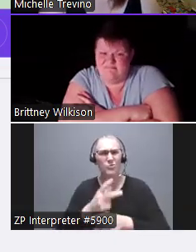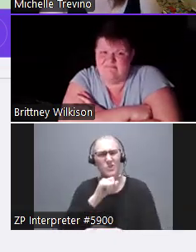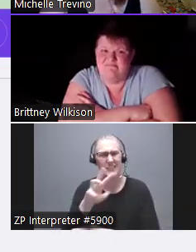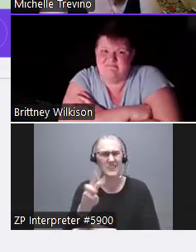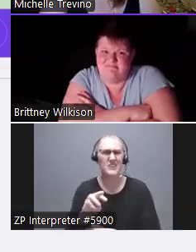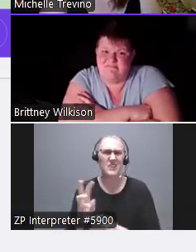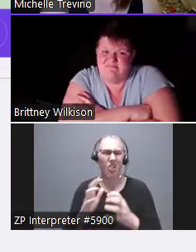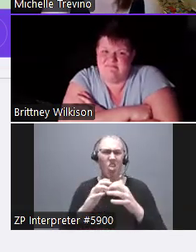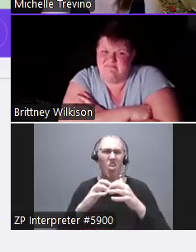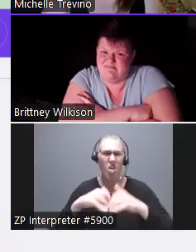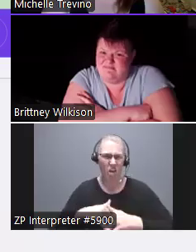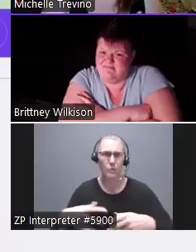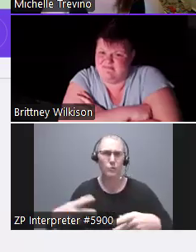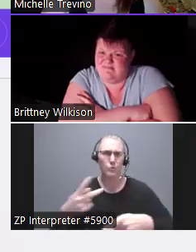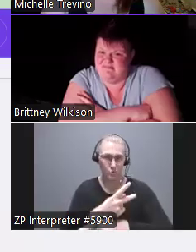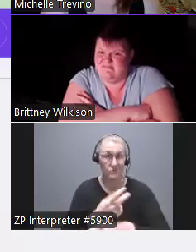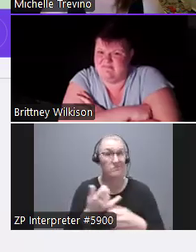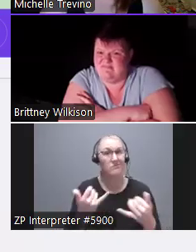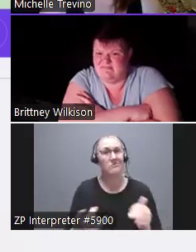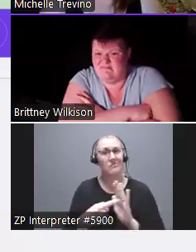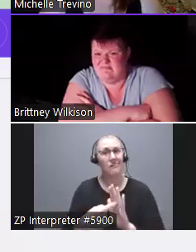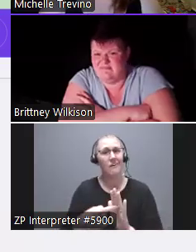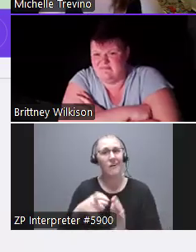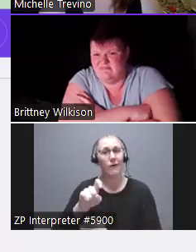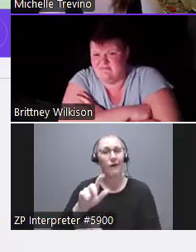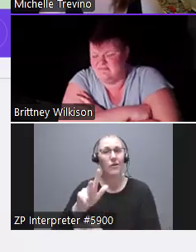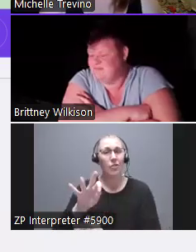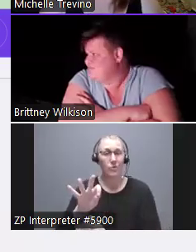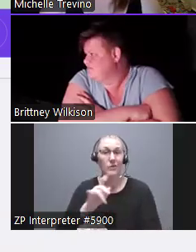So that's how X39 really helps your body